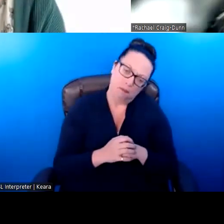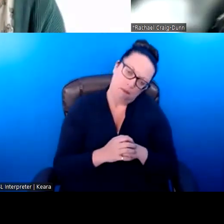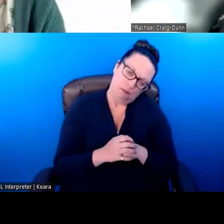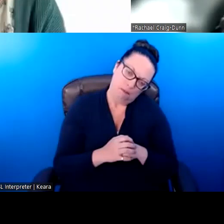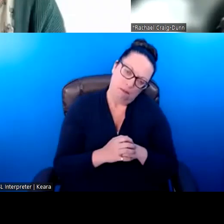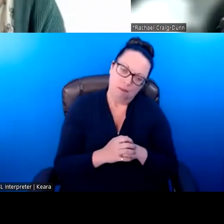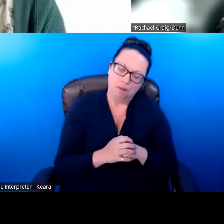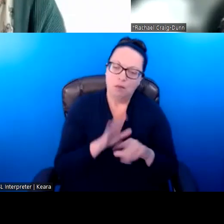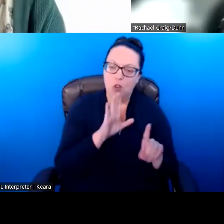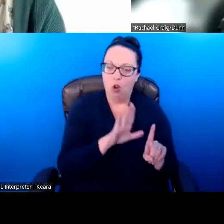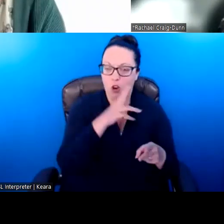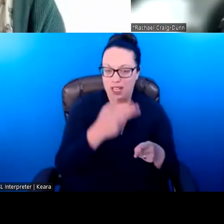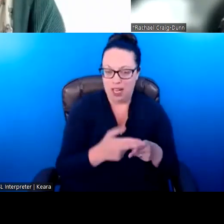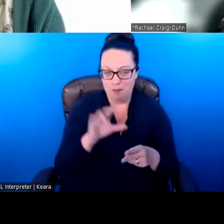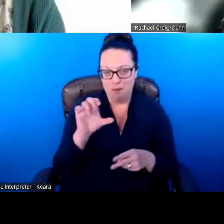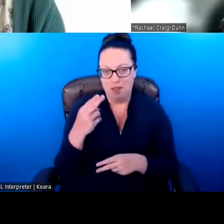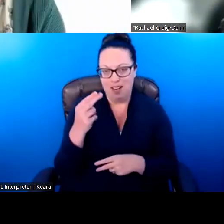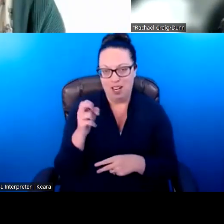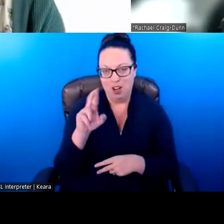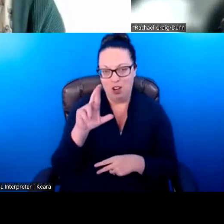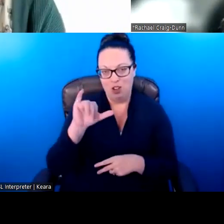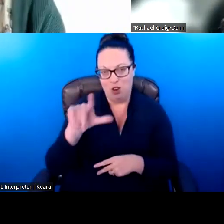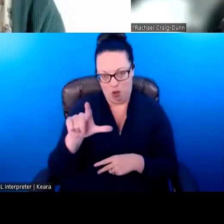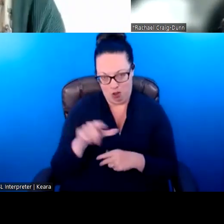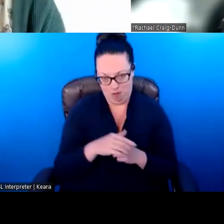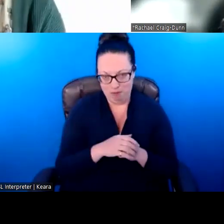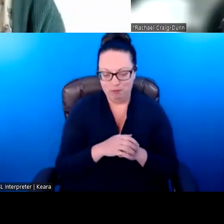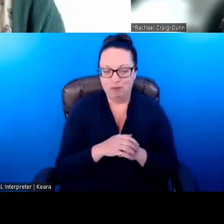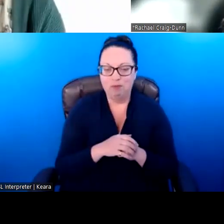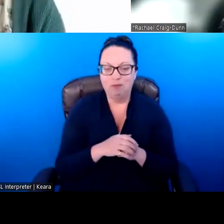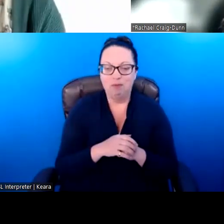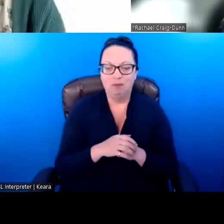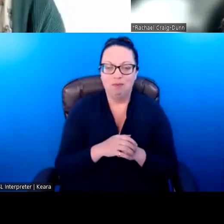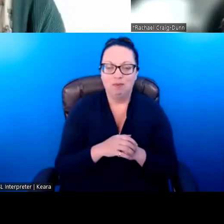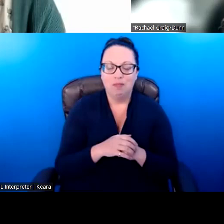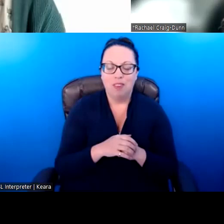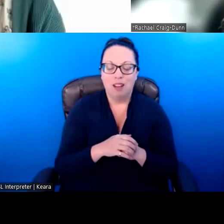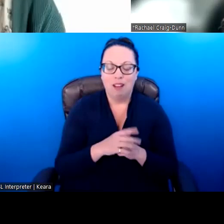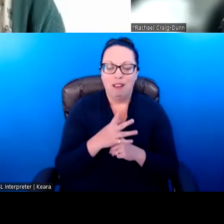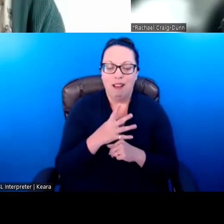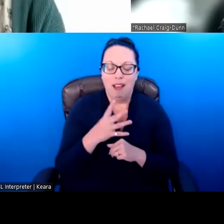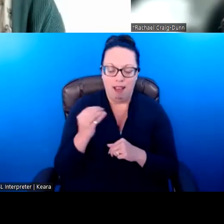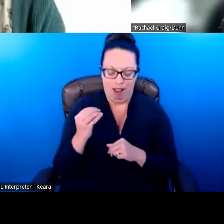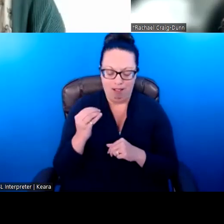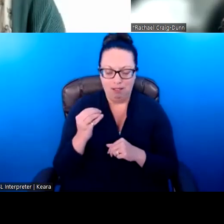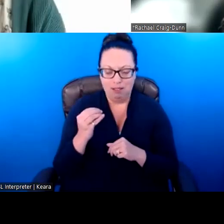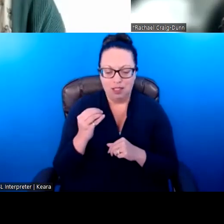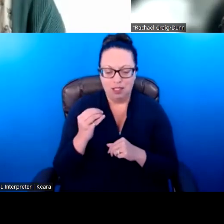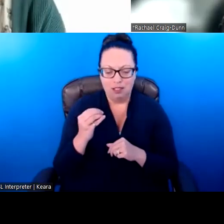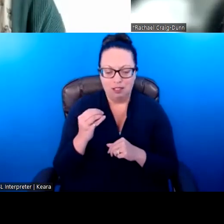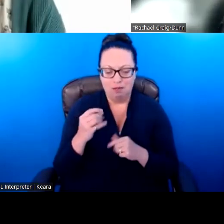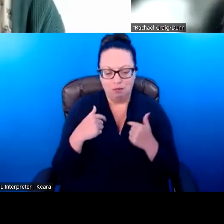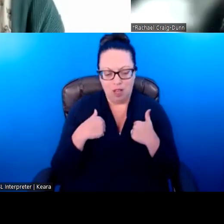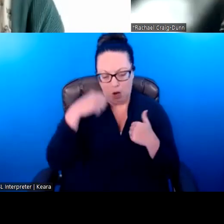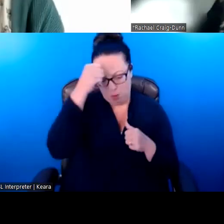Her name is Cheryl. I remember now. Her name is Cheryl. And I recall